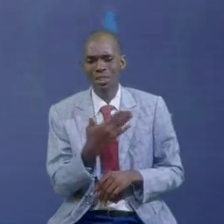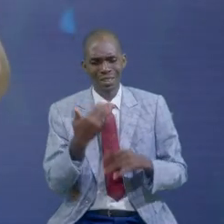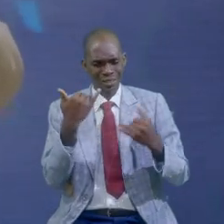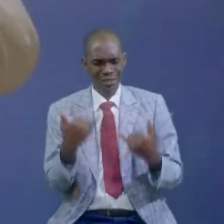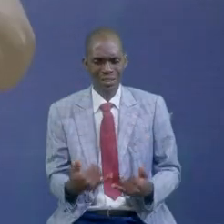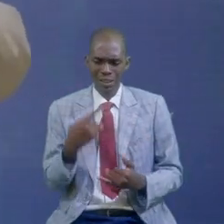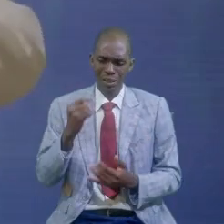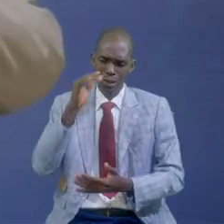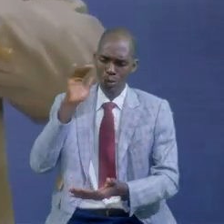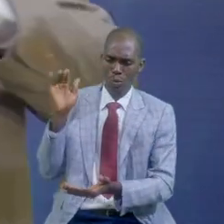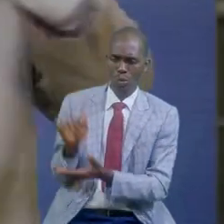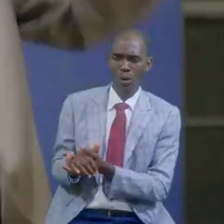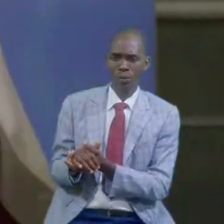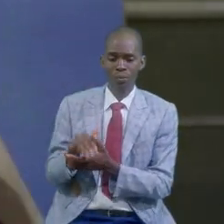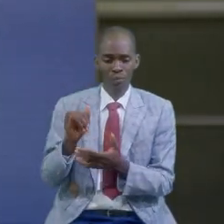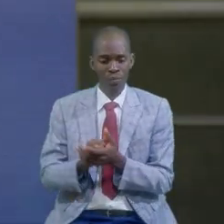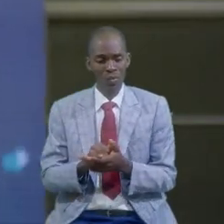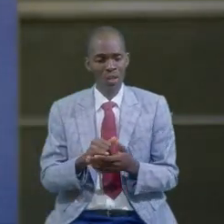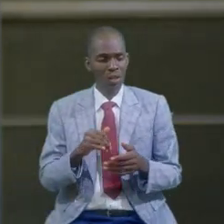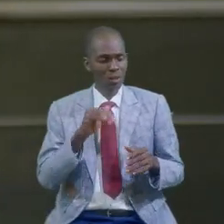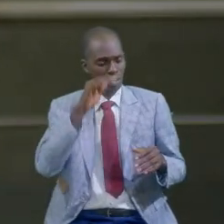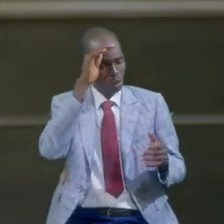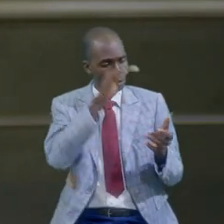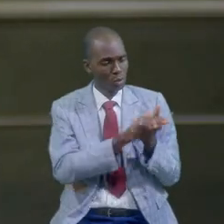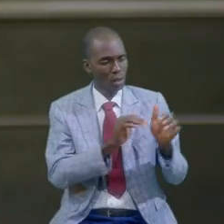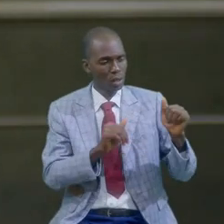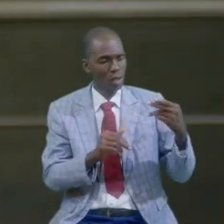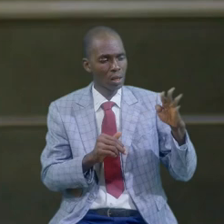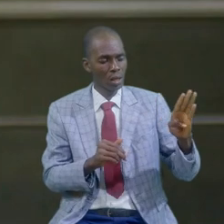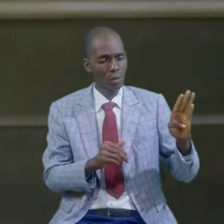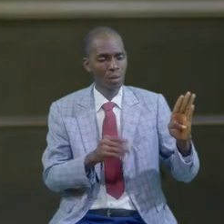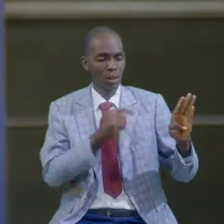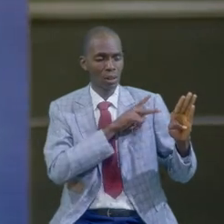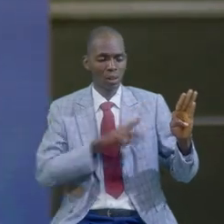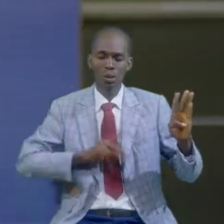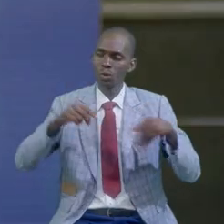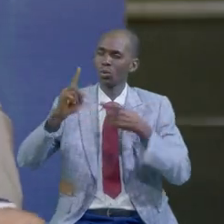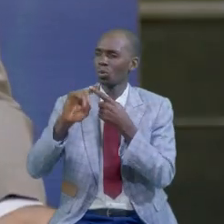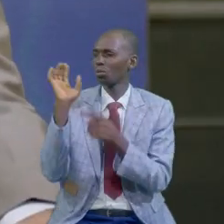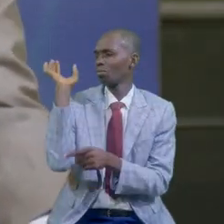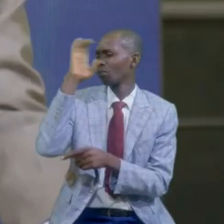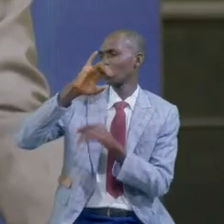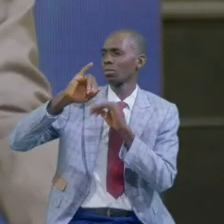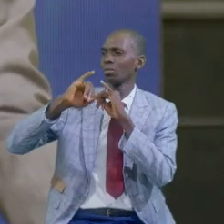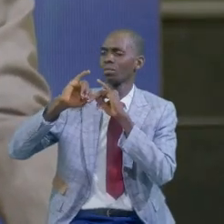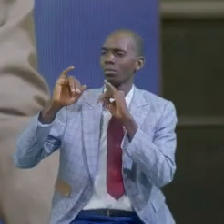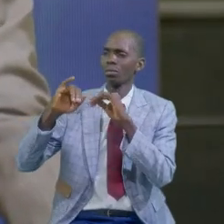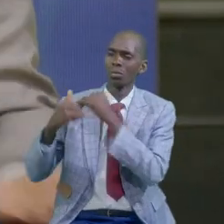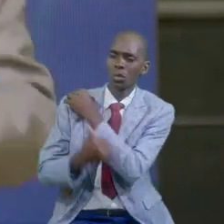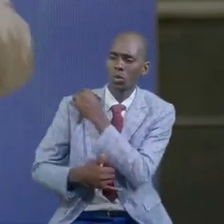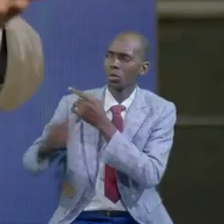that he, Ahab, went to the foreign land to get and bring to the land of